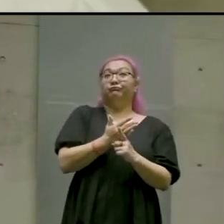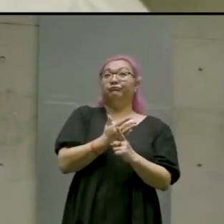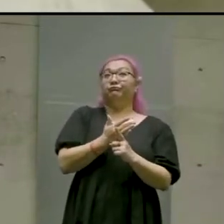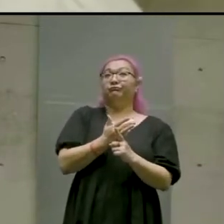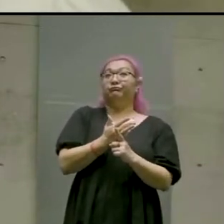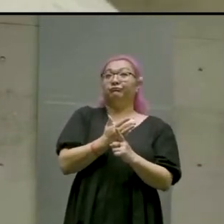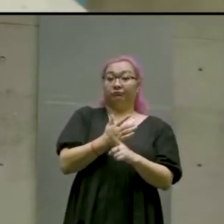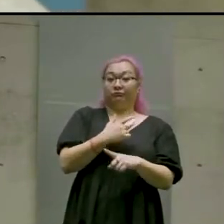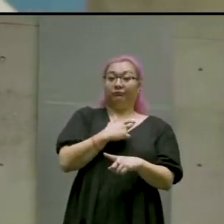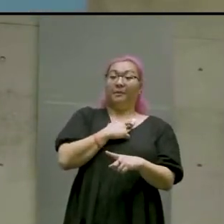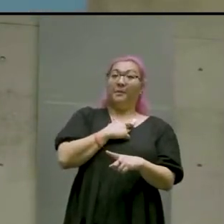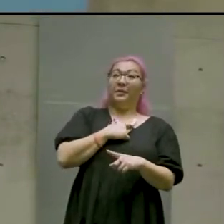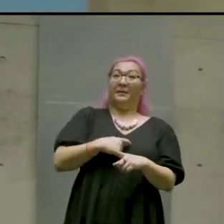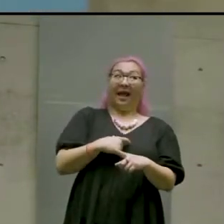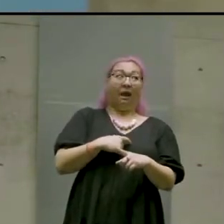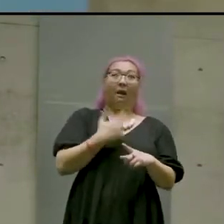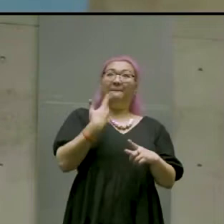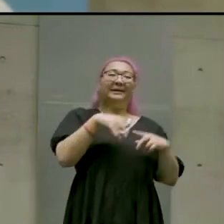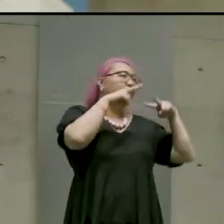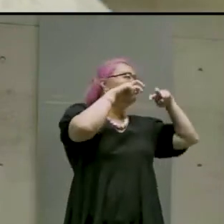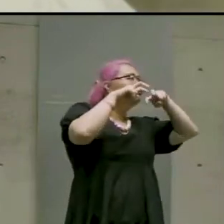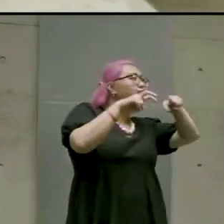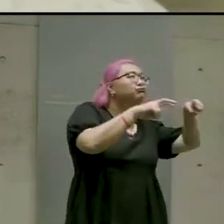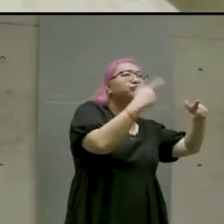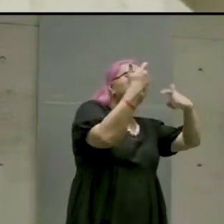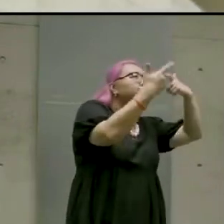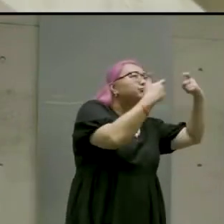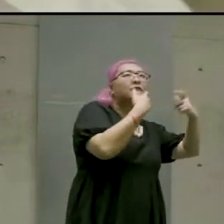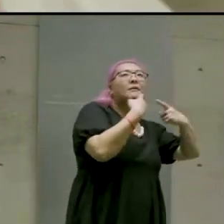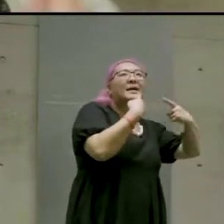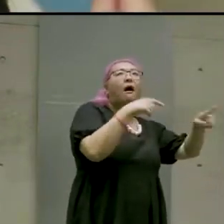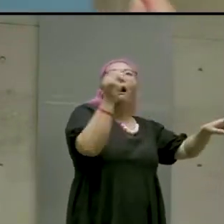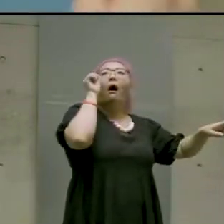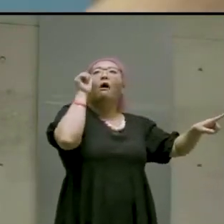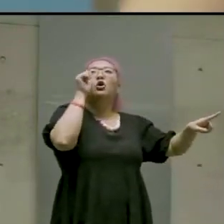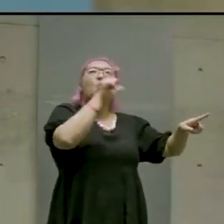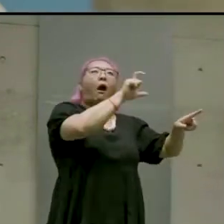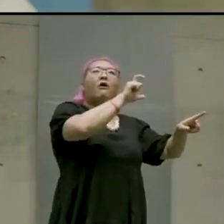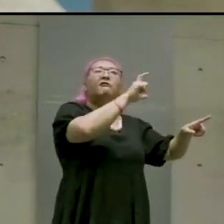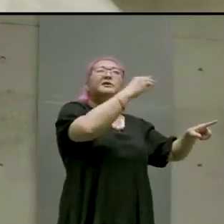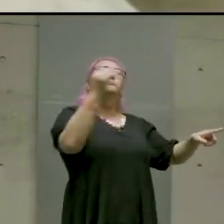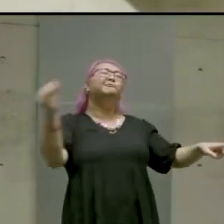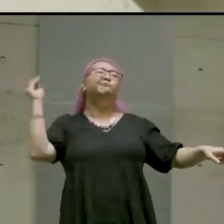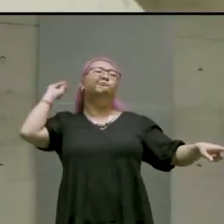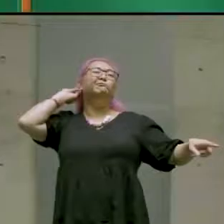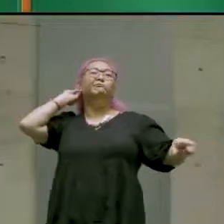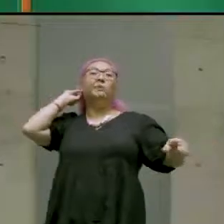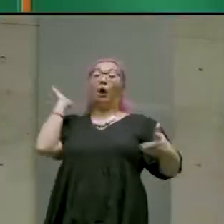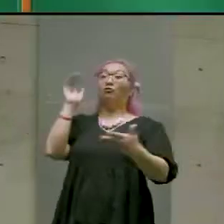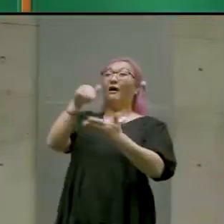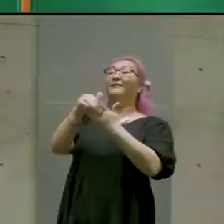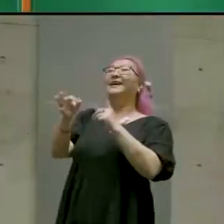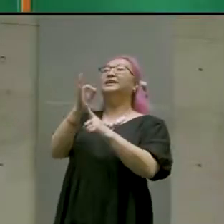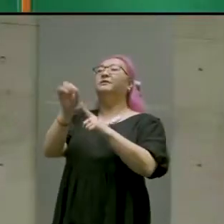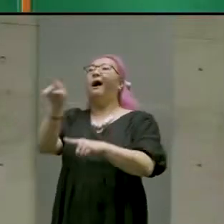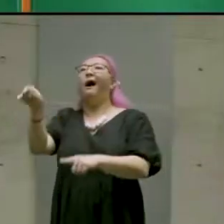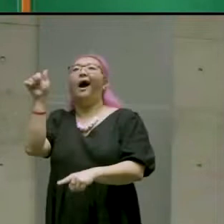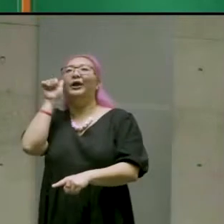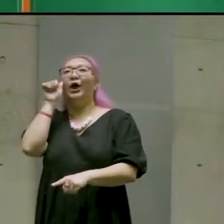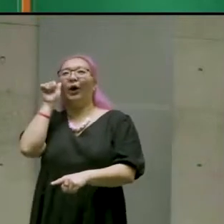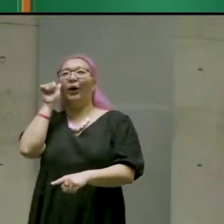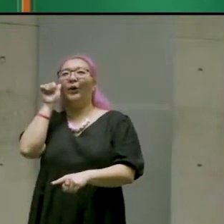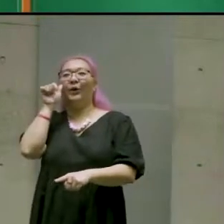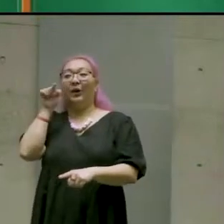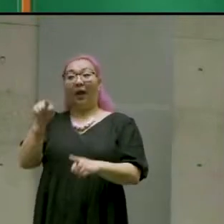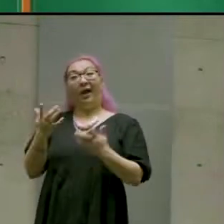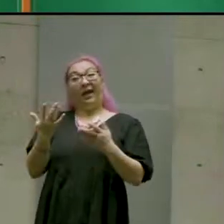scene without first having found that information. So we knew that the player knew it, so they just needed to select the right option. And that meant that